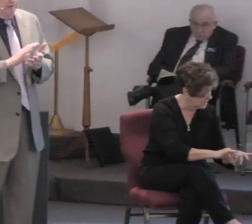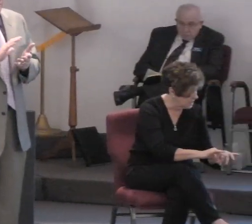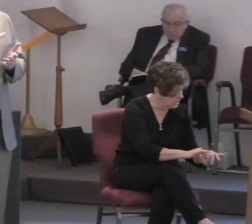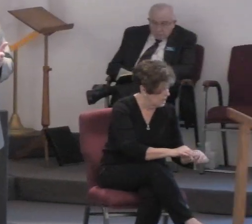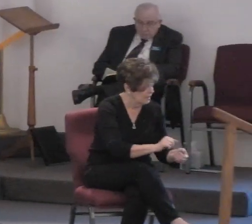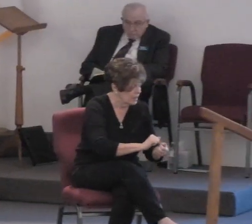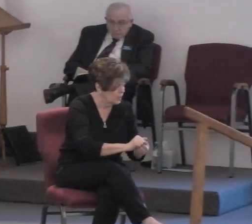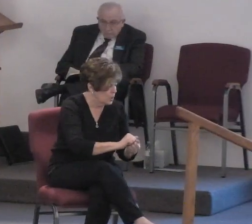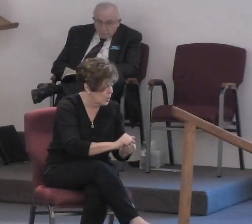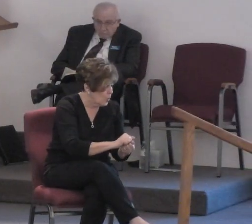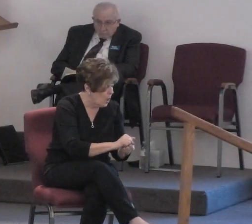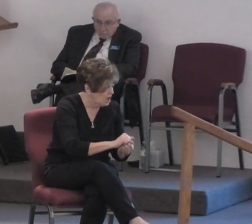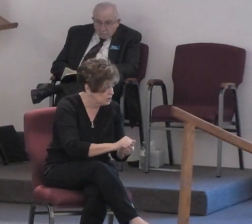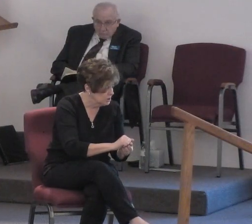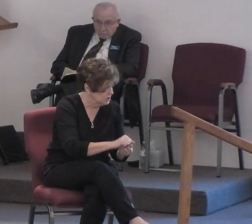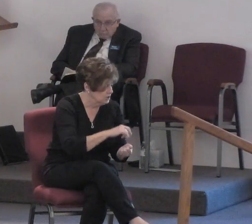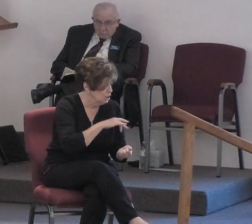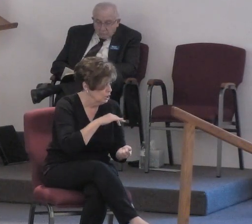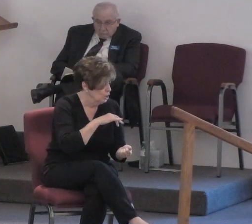washing sewage